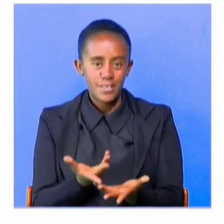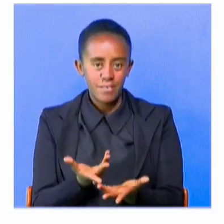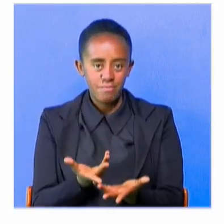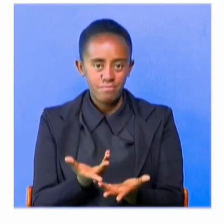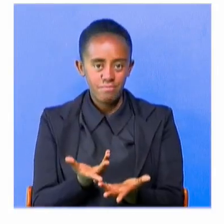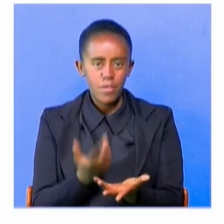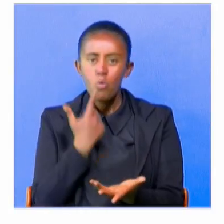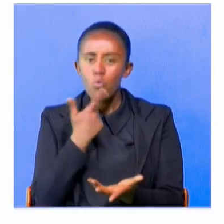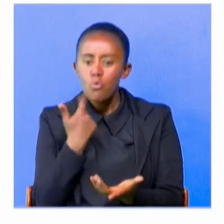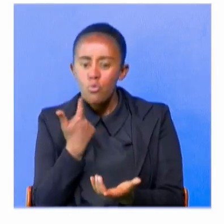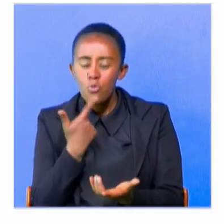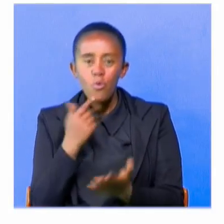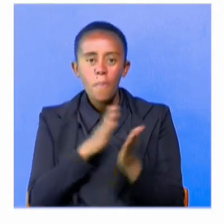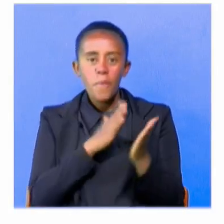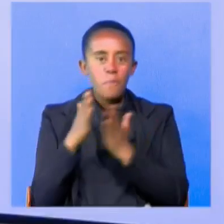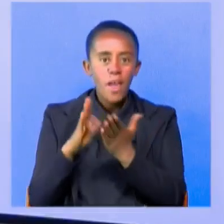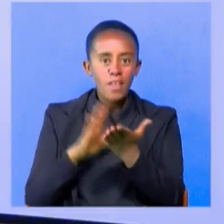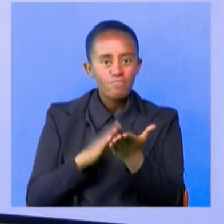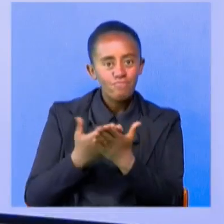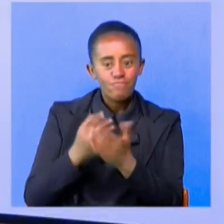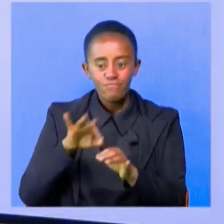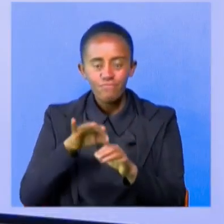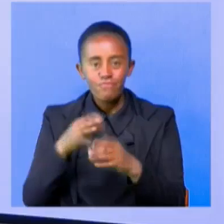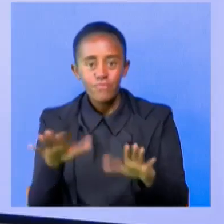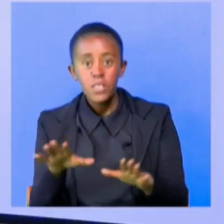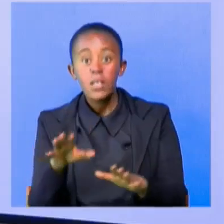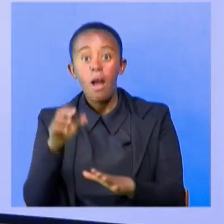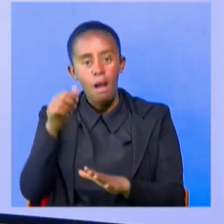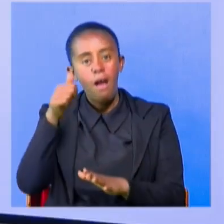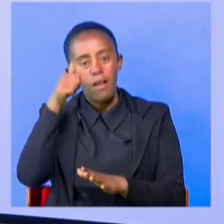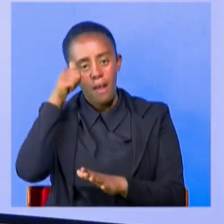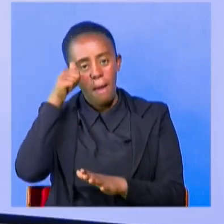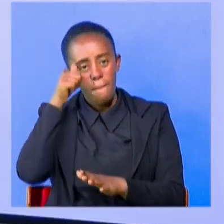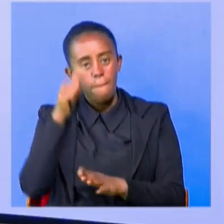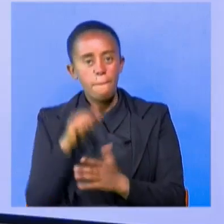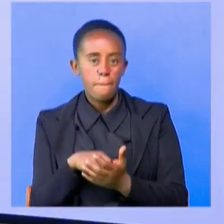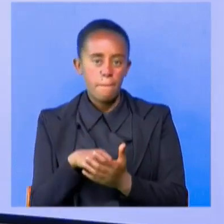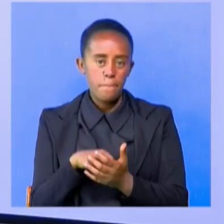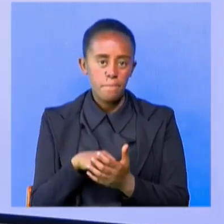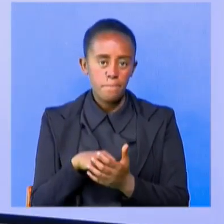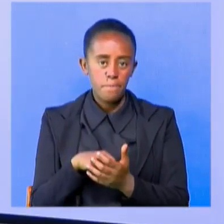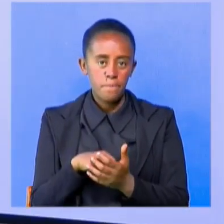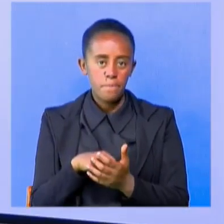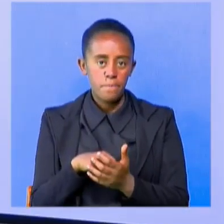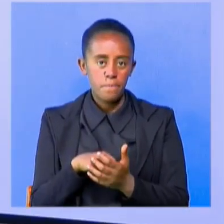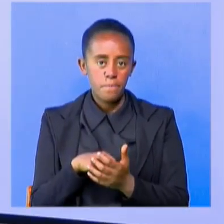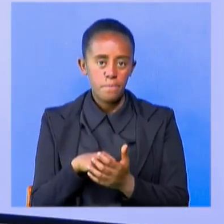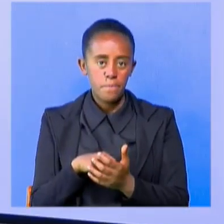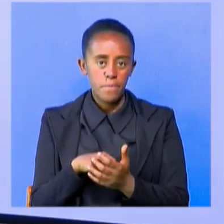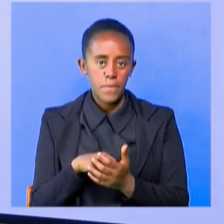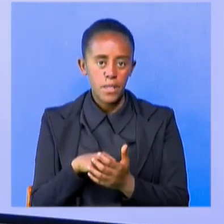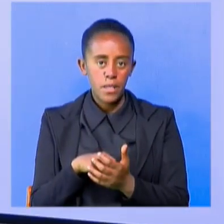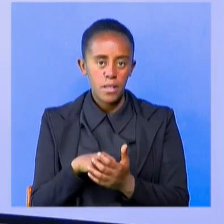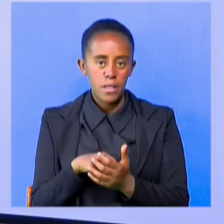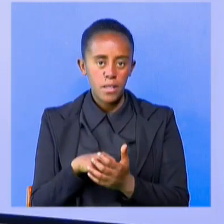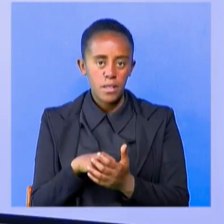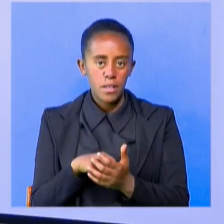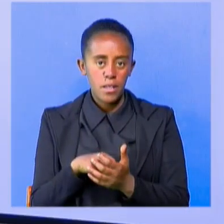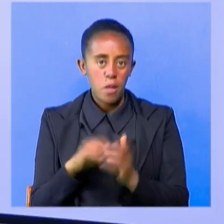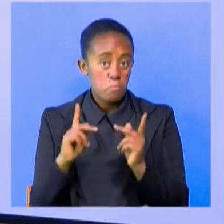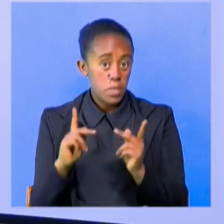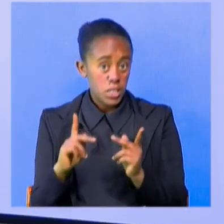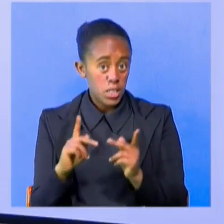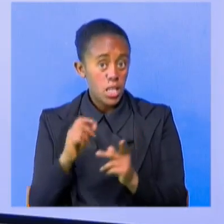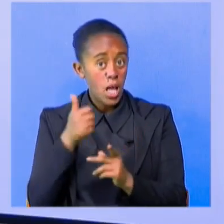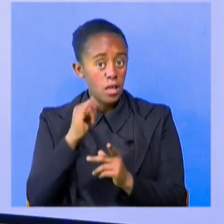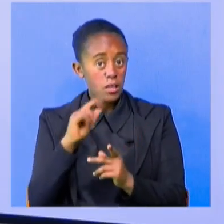Who prepares delicious food? Aryam. That's why we are talking about present form, the present